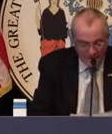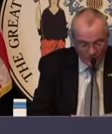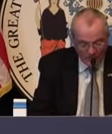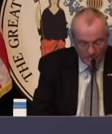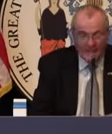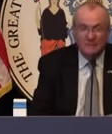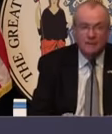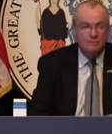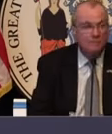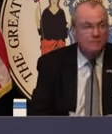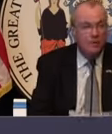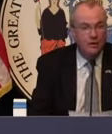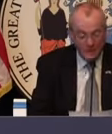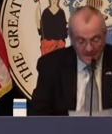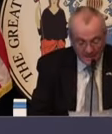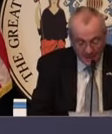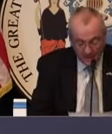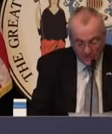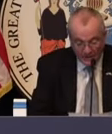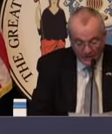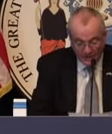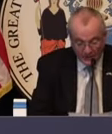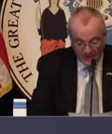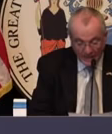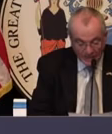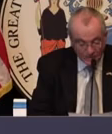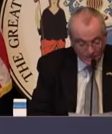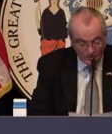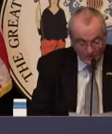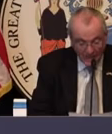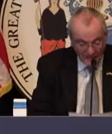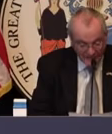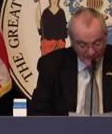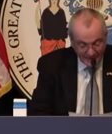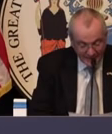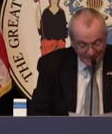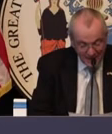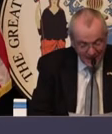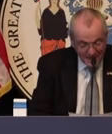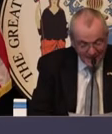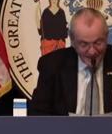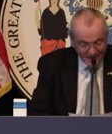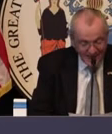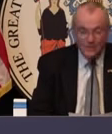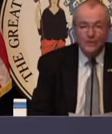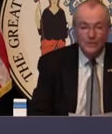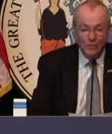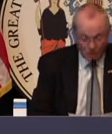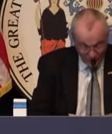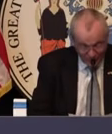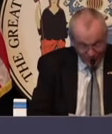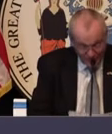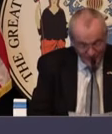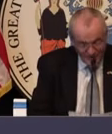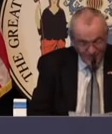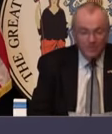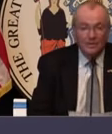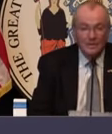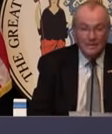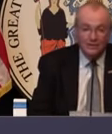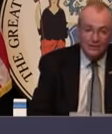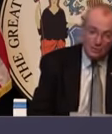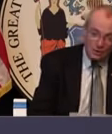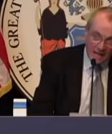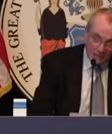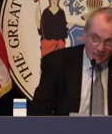back, and as we've said many times before, our ability to stay on this road is guided by 8 words.